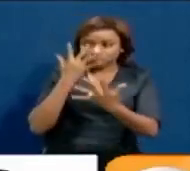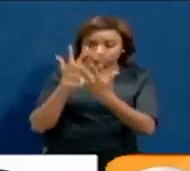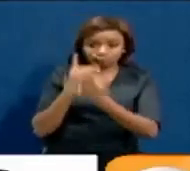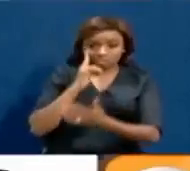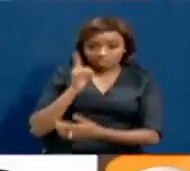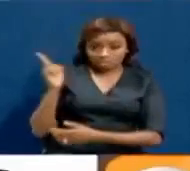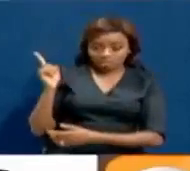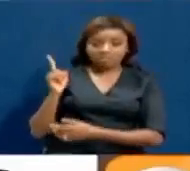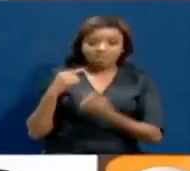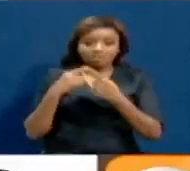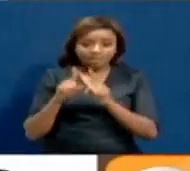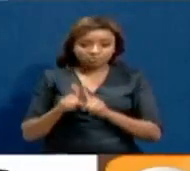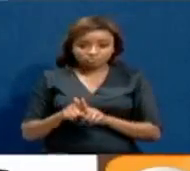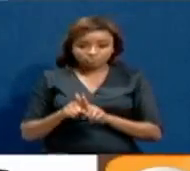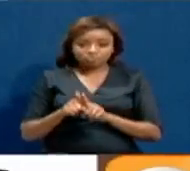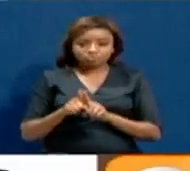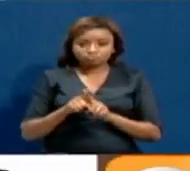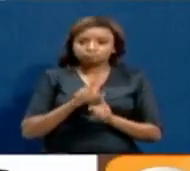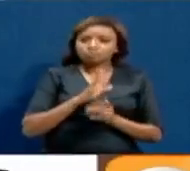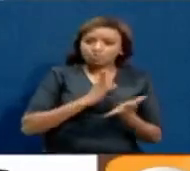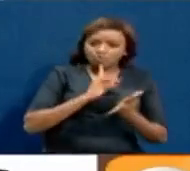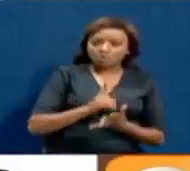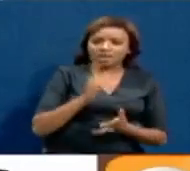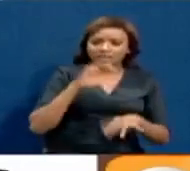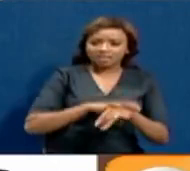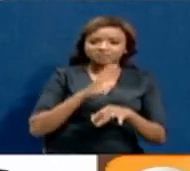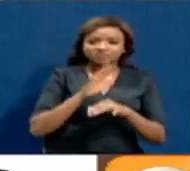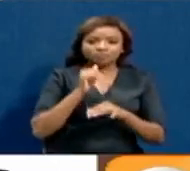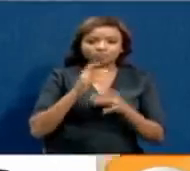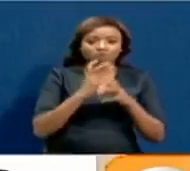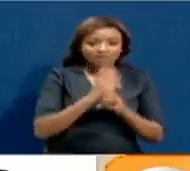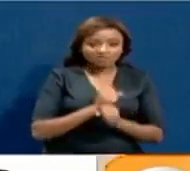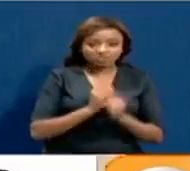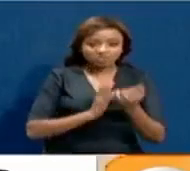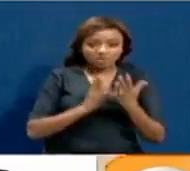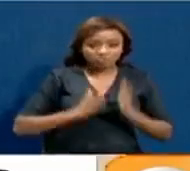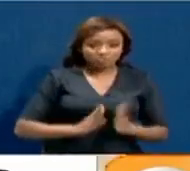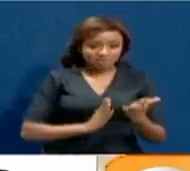despite calls for their release by rights organizations and diplomats in Tanzania.